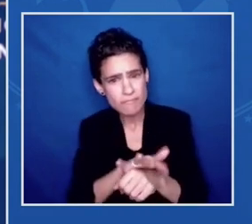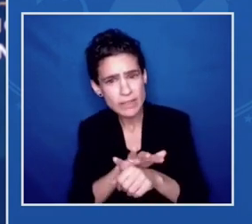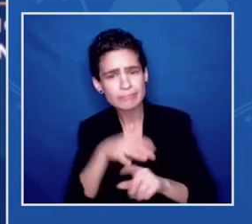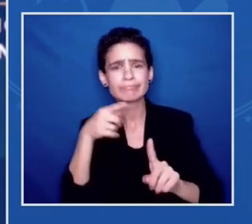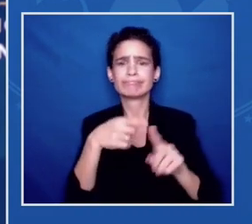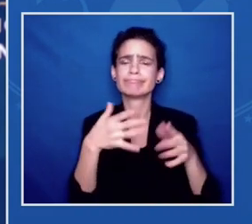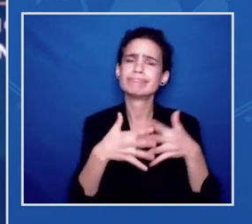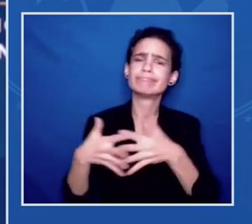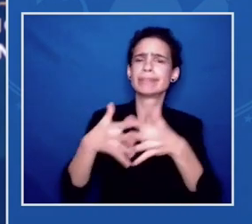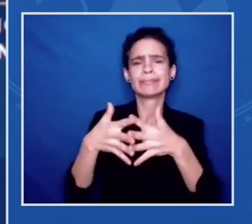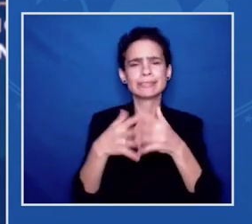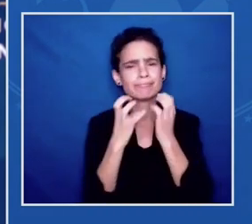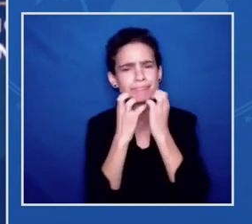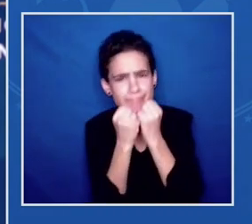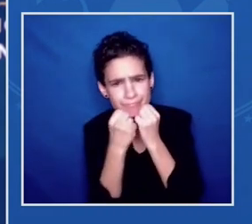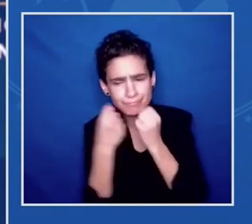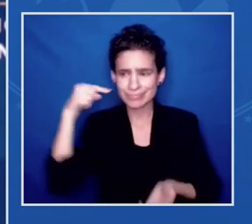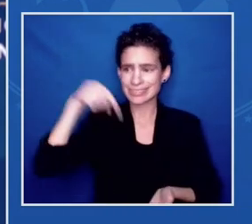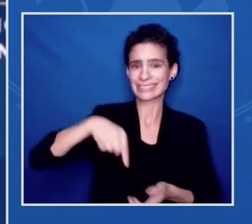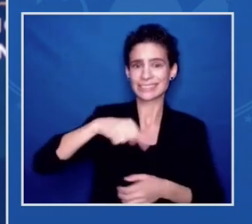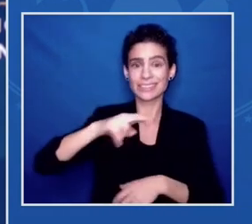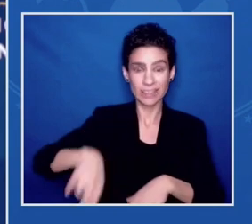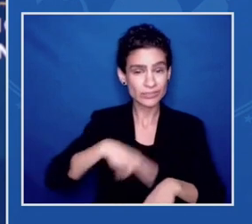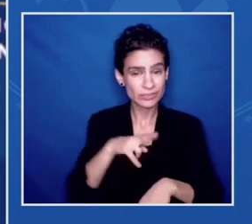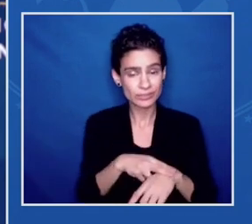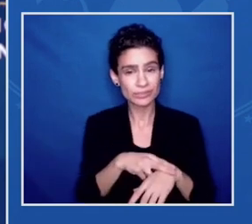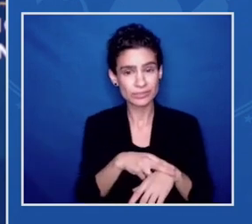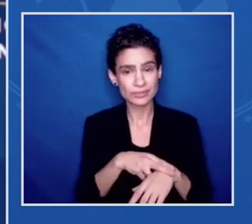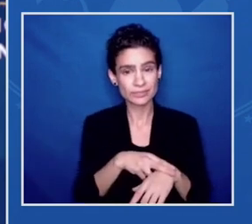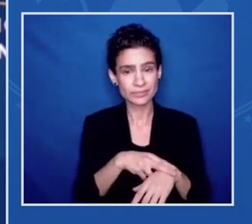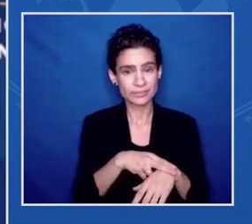and commitment as patriots to this nation.